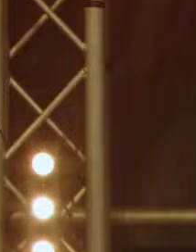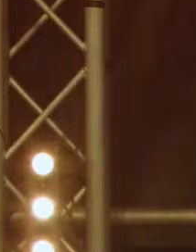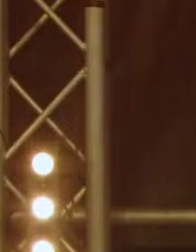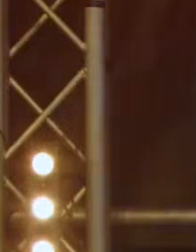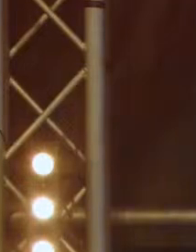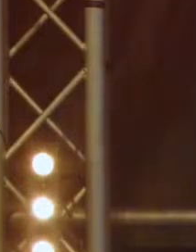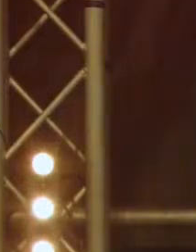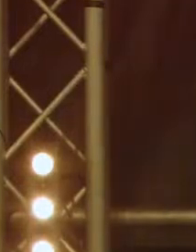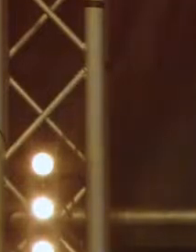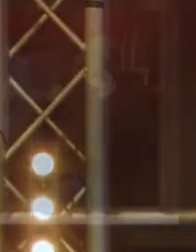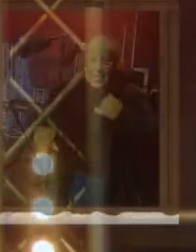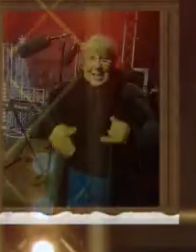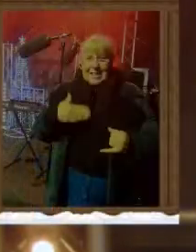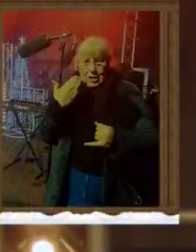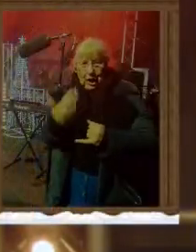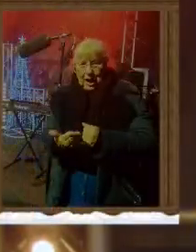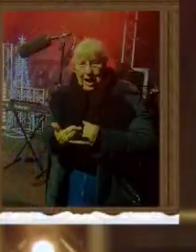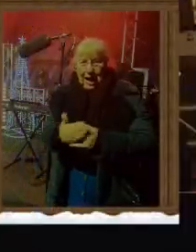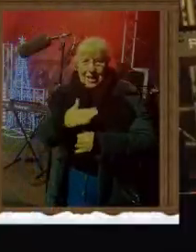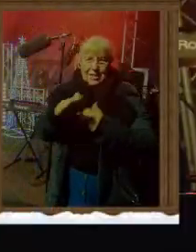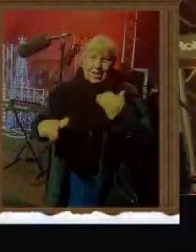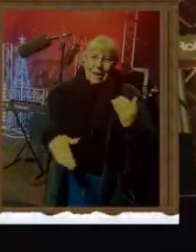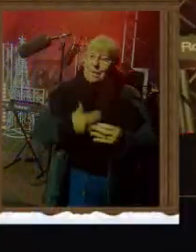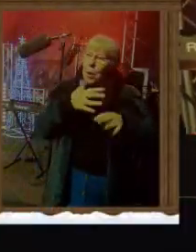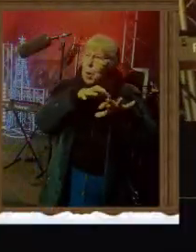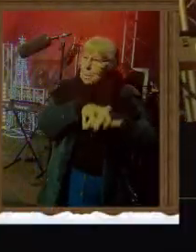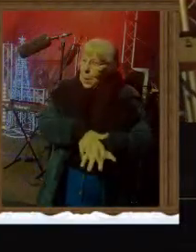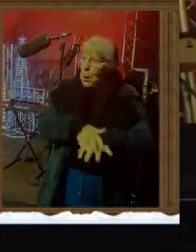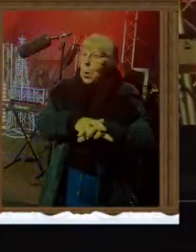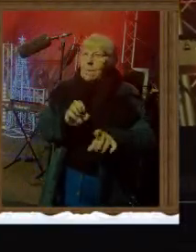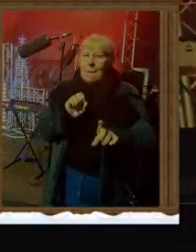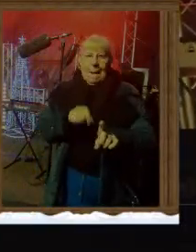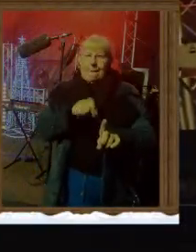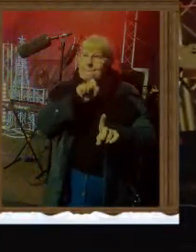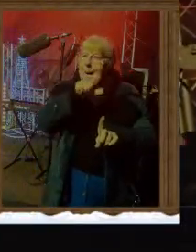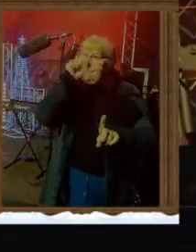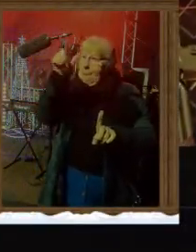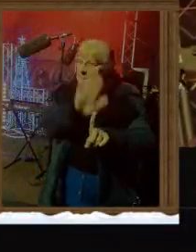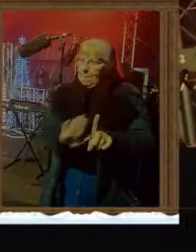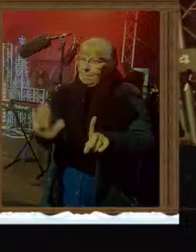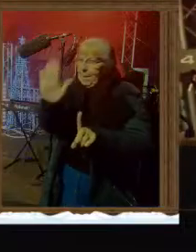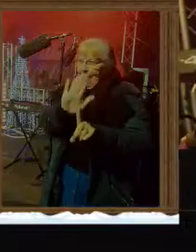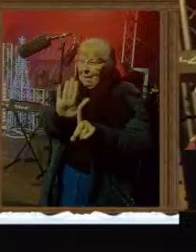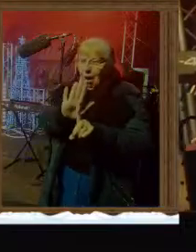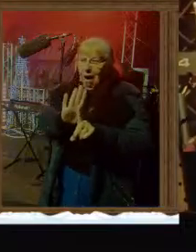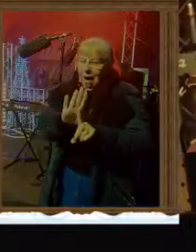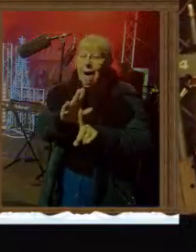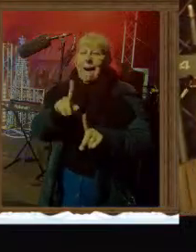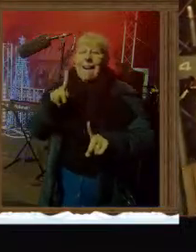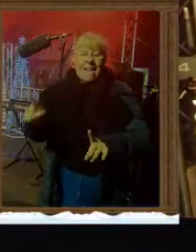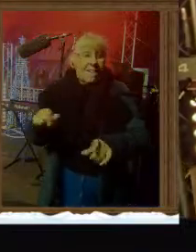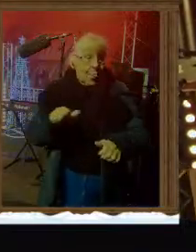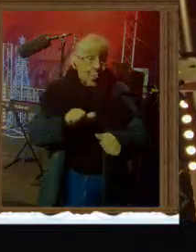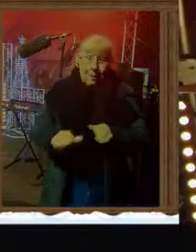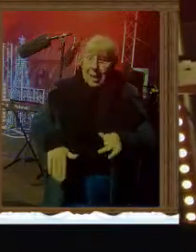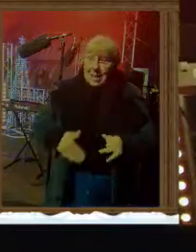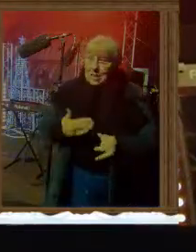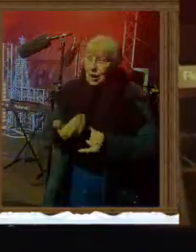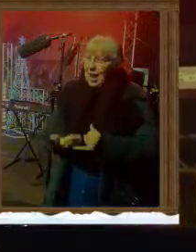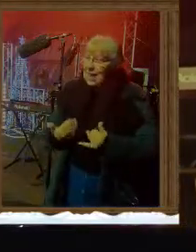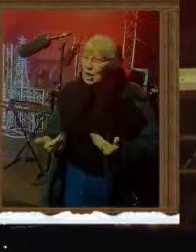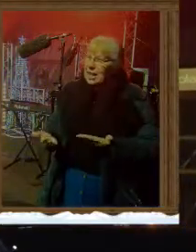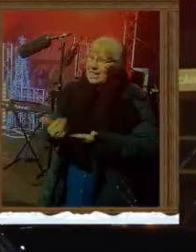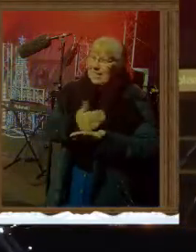is our final of all the light switch-ons from across the yes. region. And like we said, we saved the best for last because we